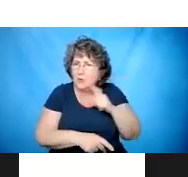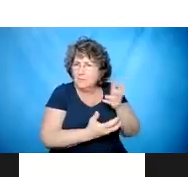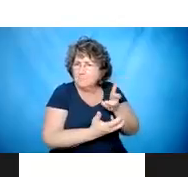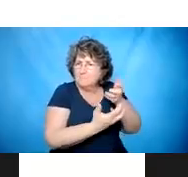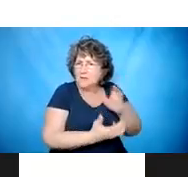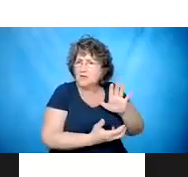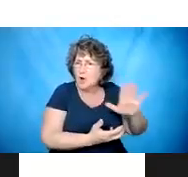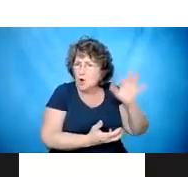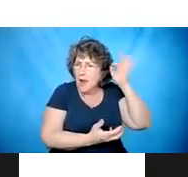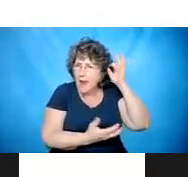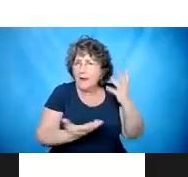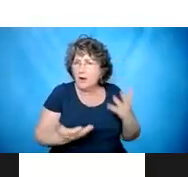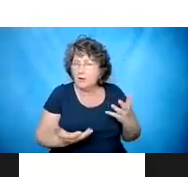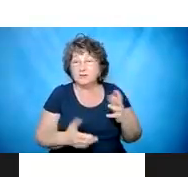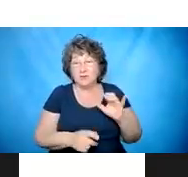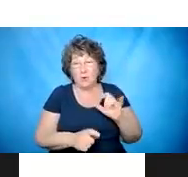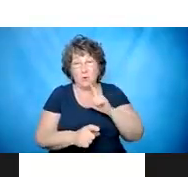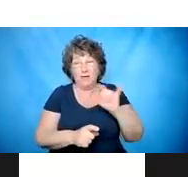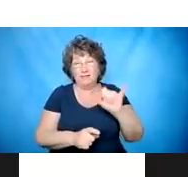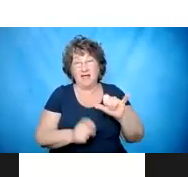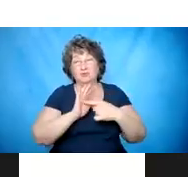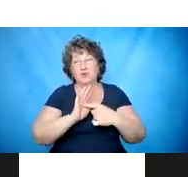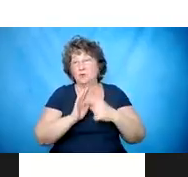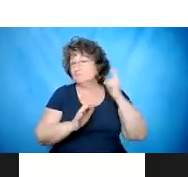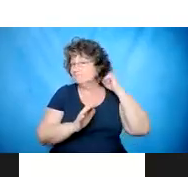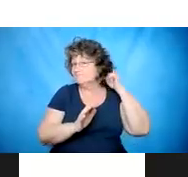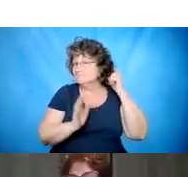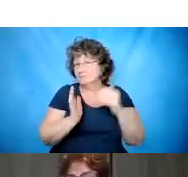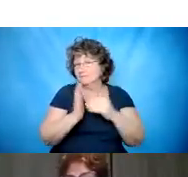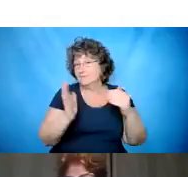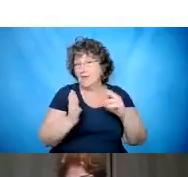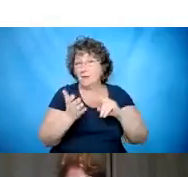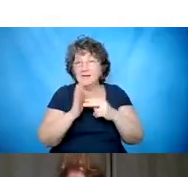their support. Next slide, please.